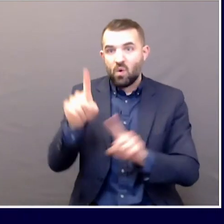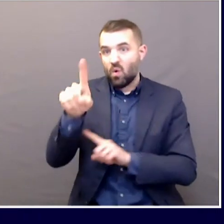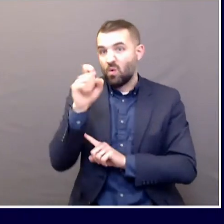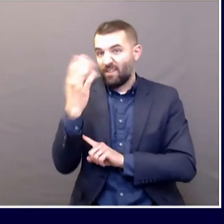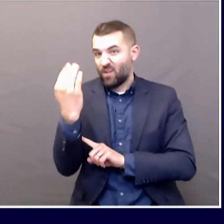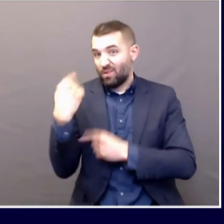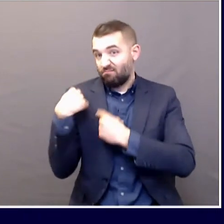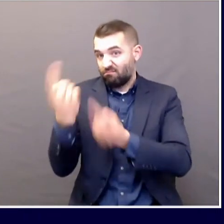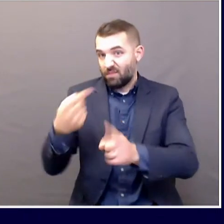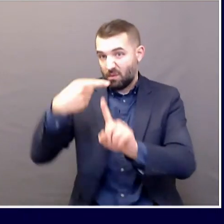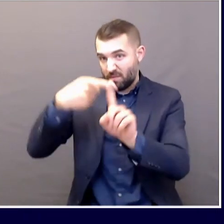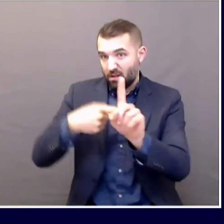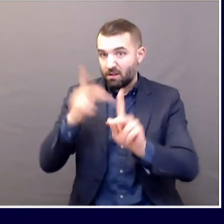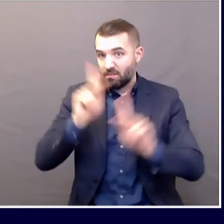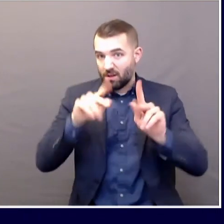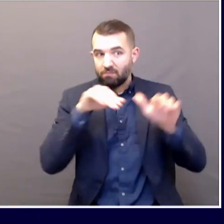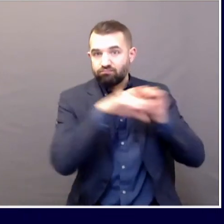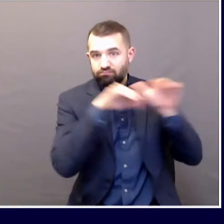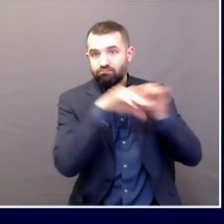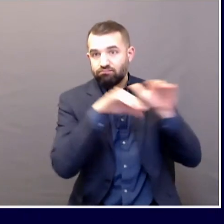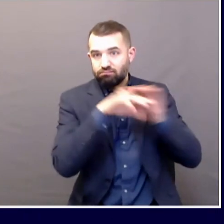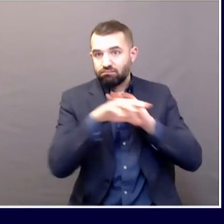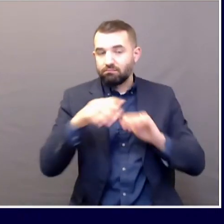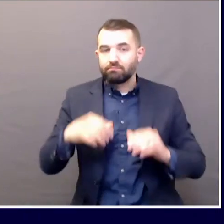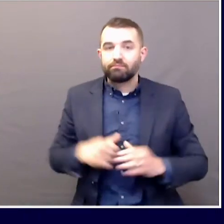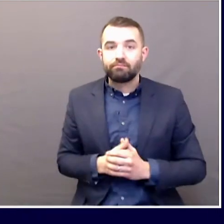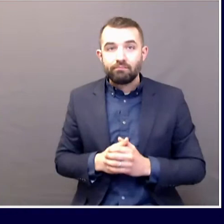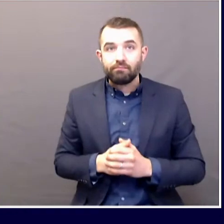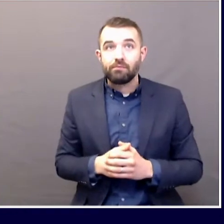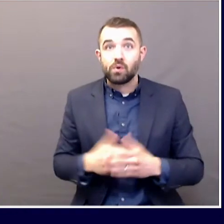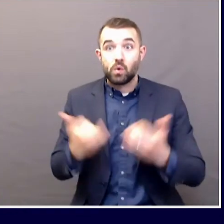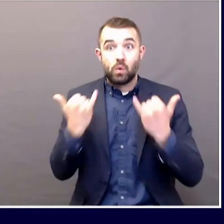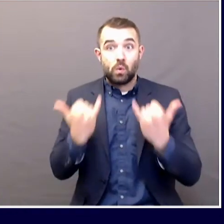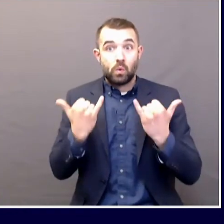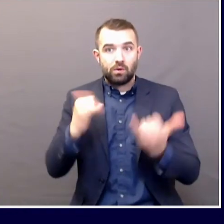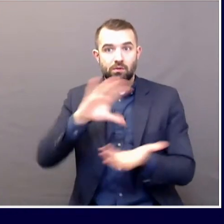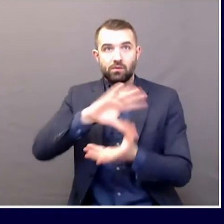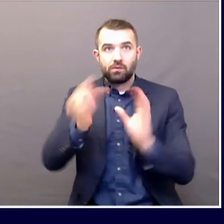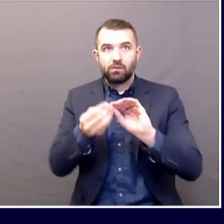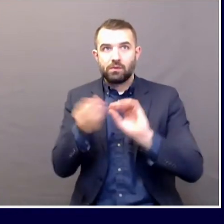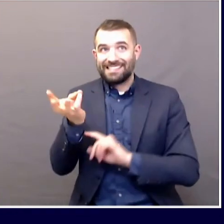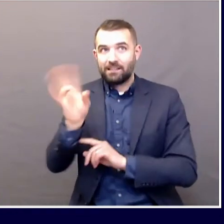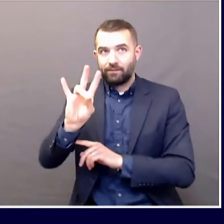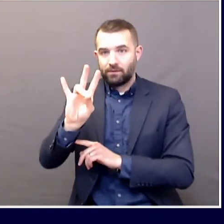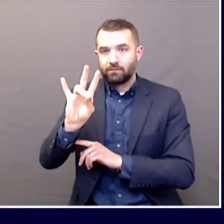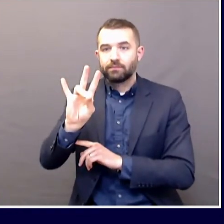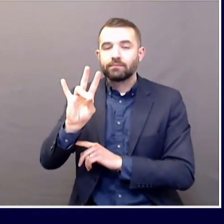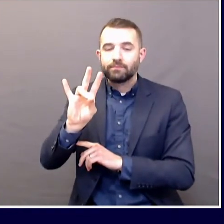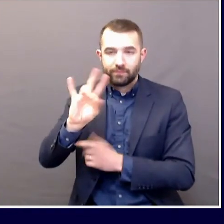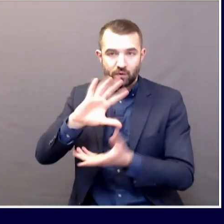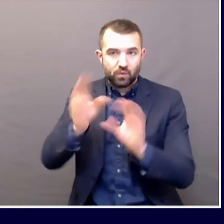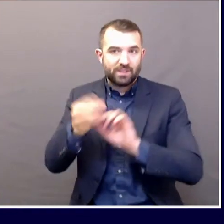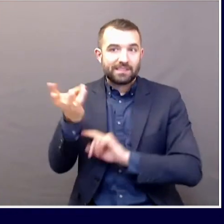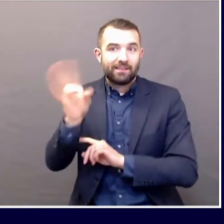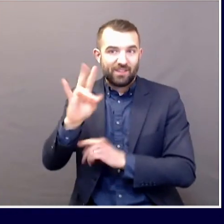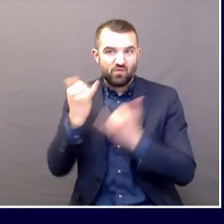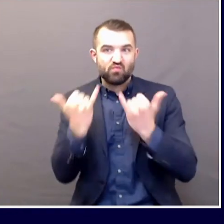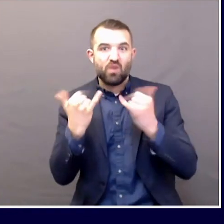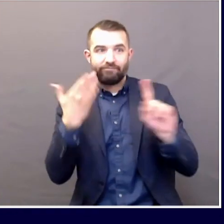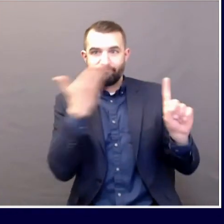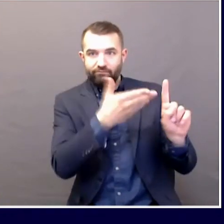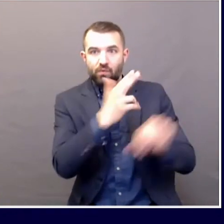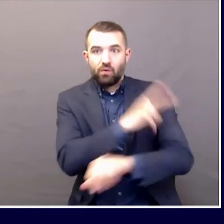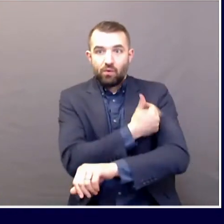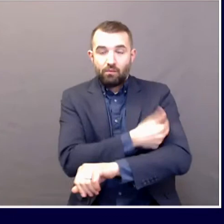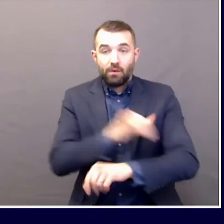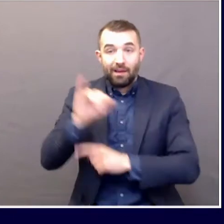hospitalized. Right now in Maine, 67 people are in the hospital with COVID, 22 of whom are in the critical care